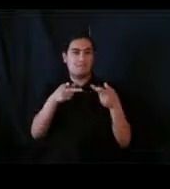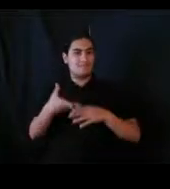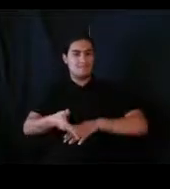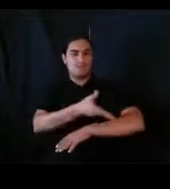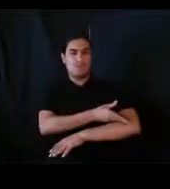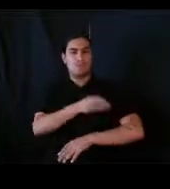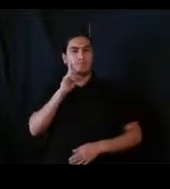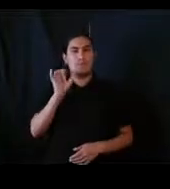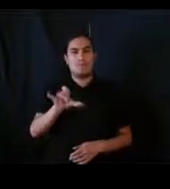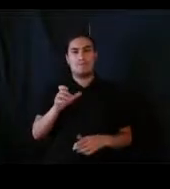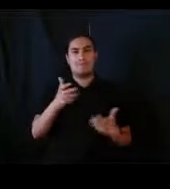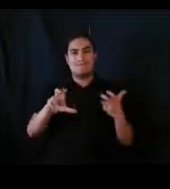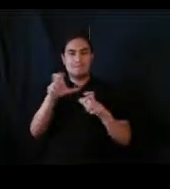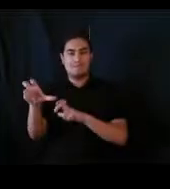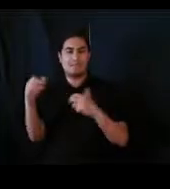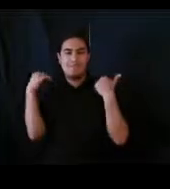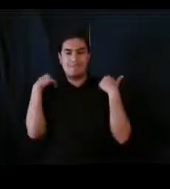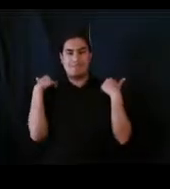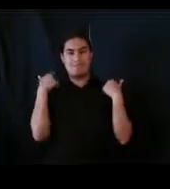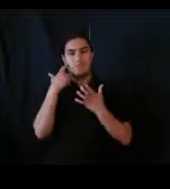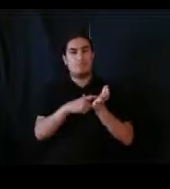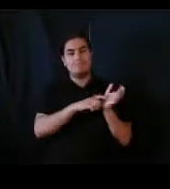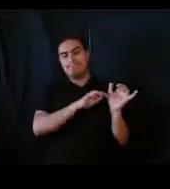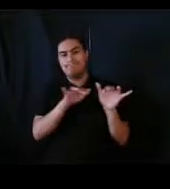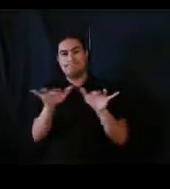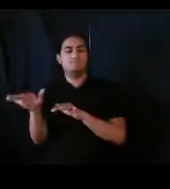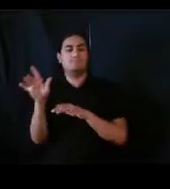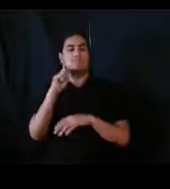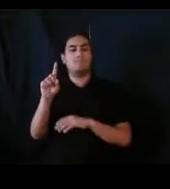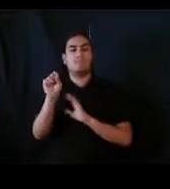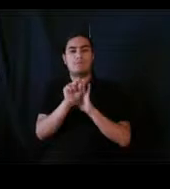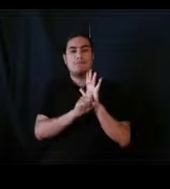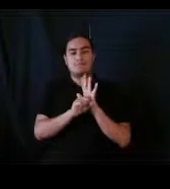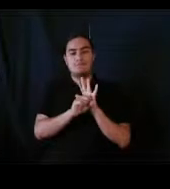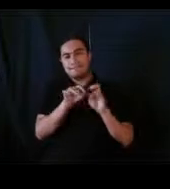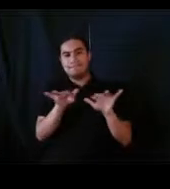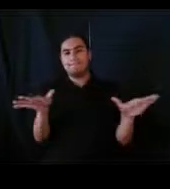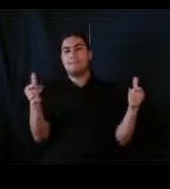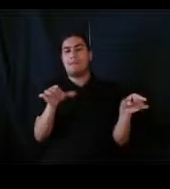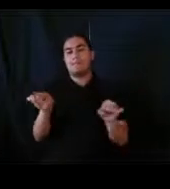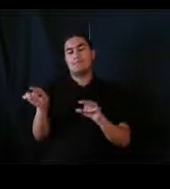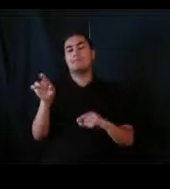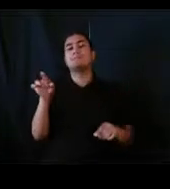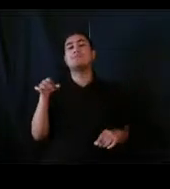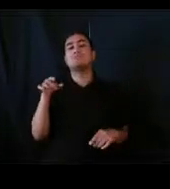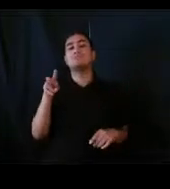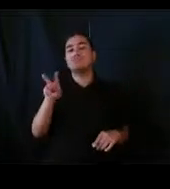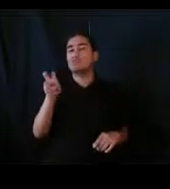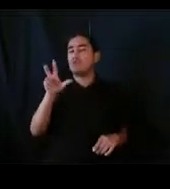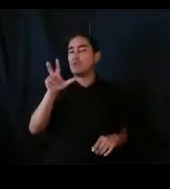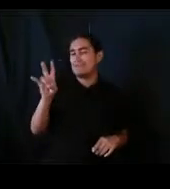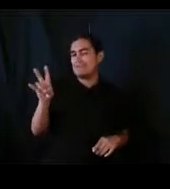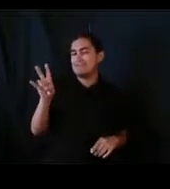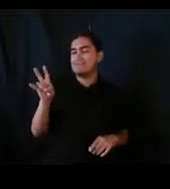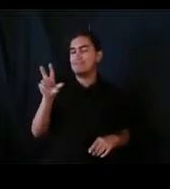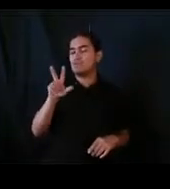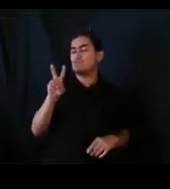investments and more throughout the state this week usdot confirmed nearly 236 million in